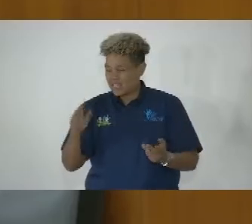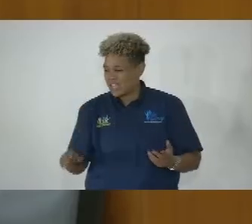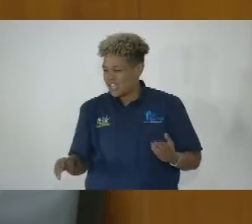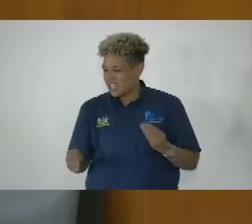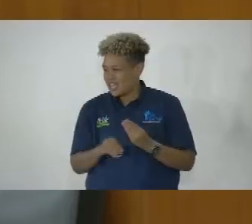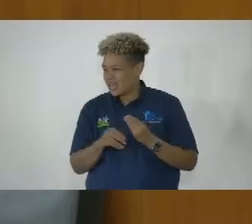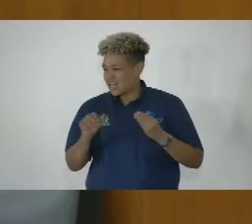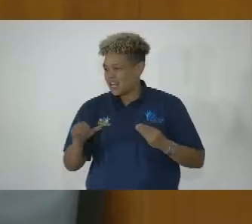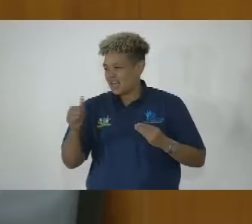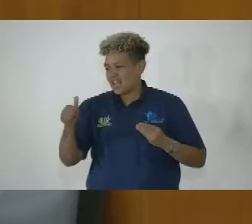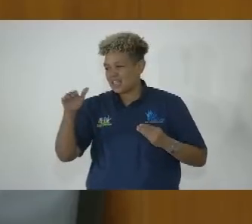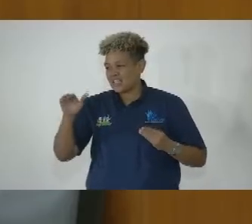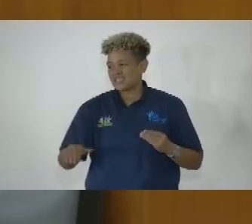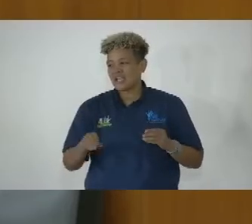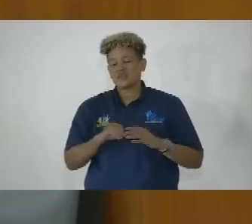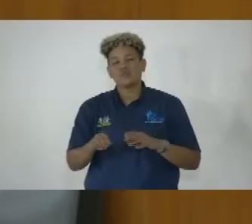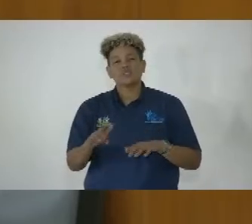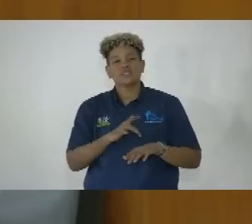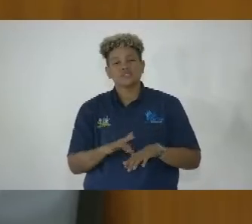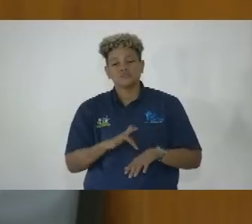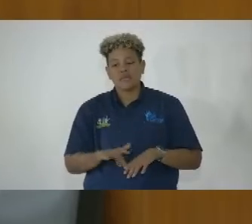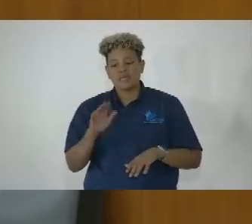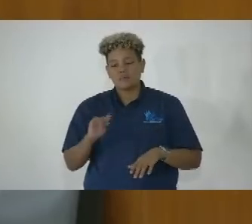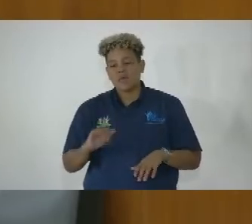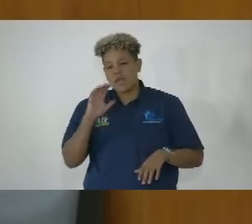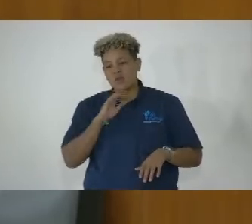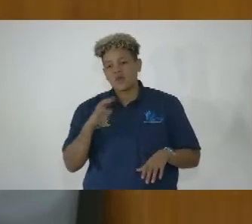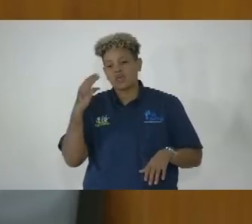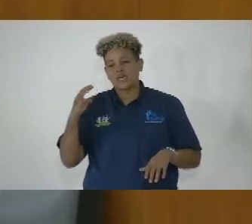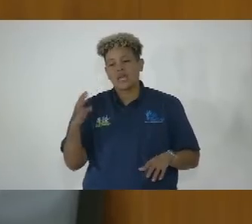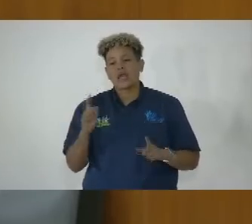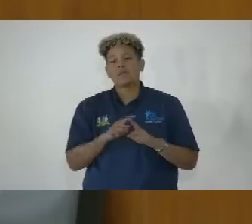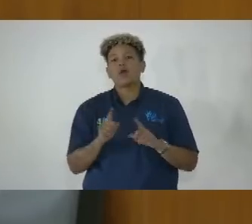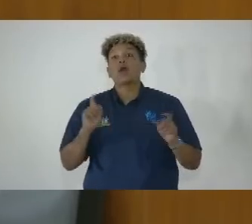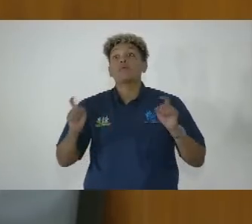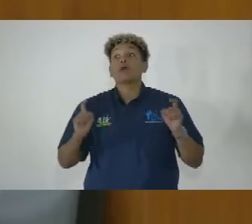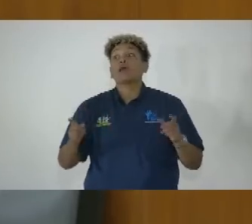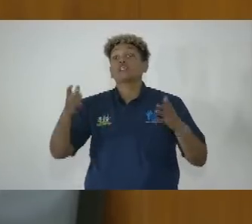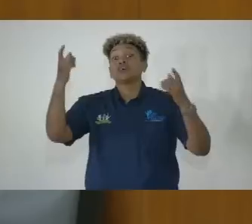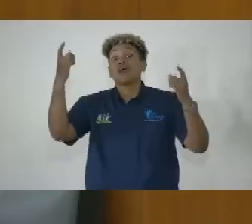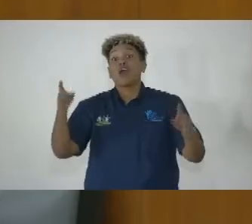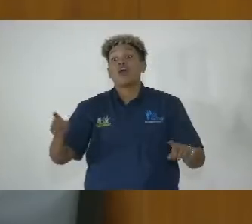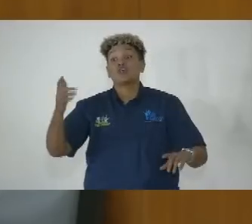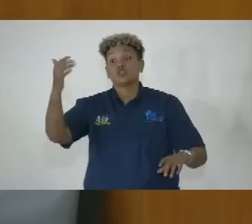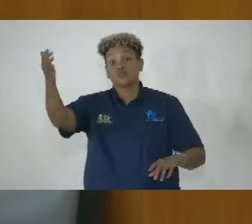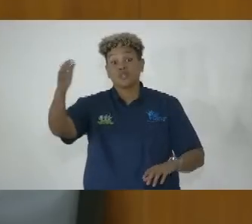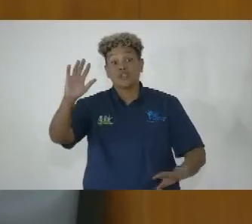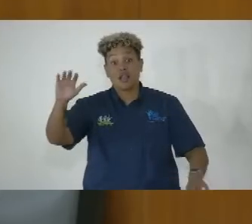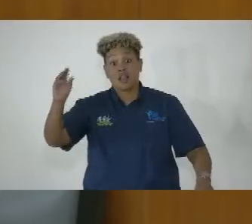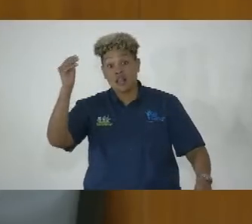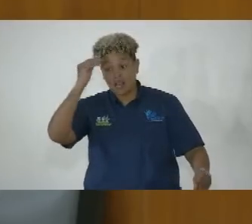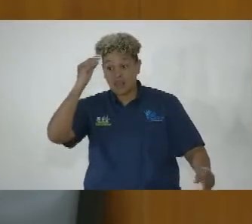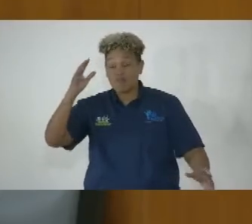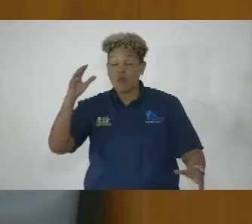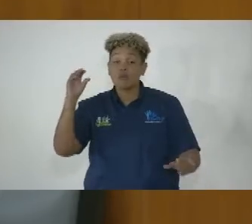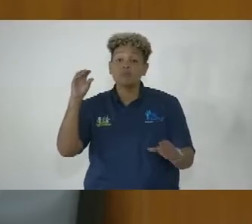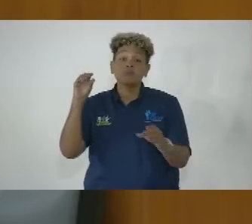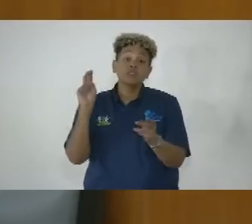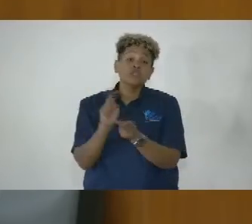another child to this space and deal with the consequences of uninformed sexual